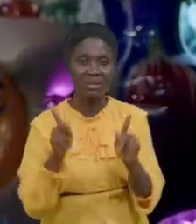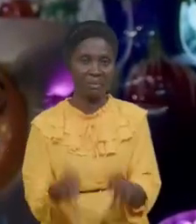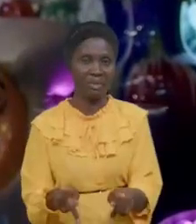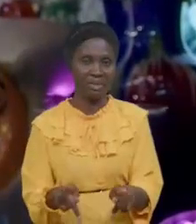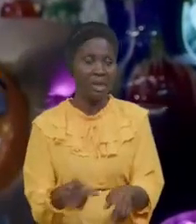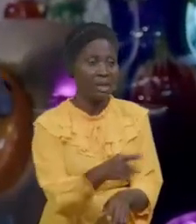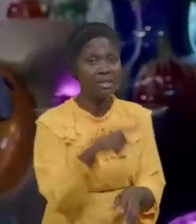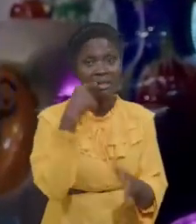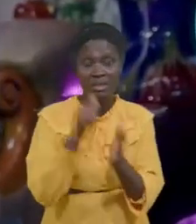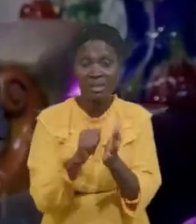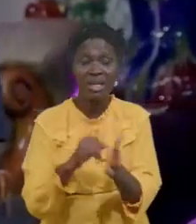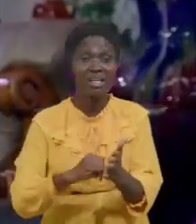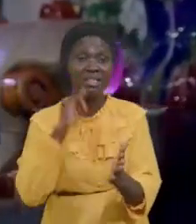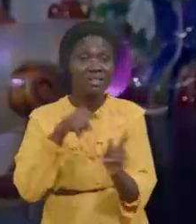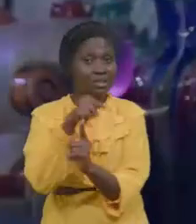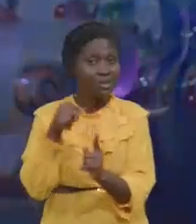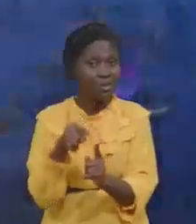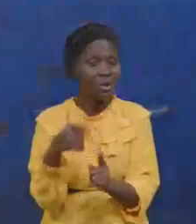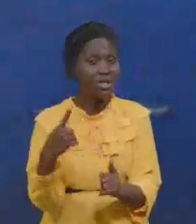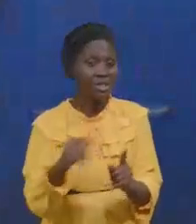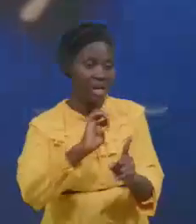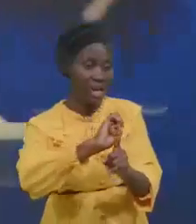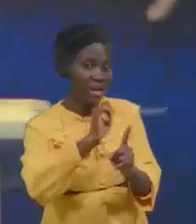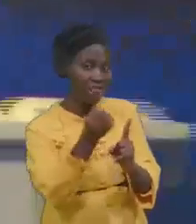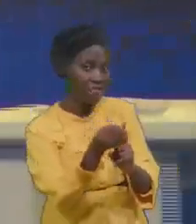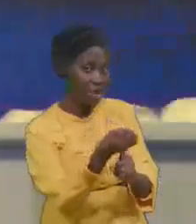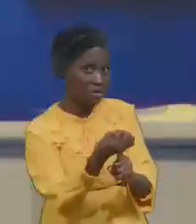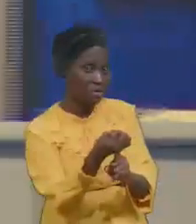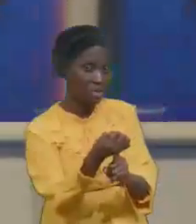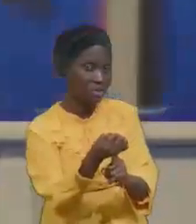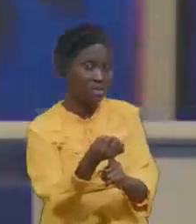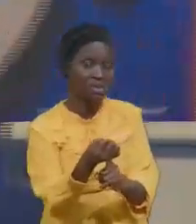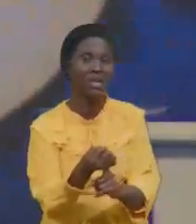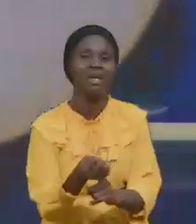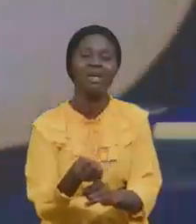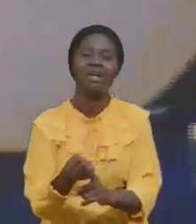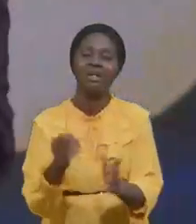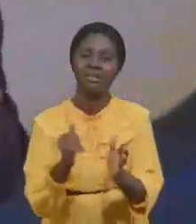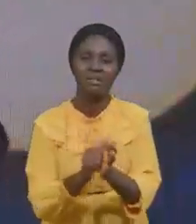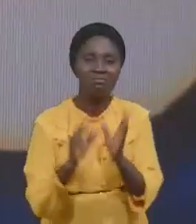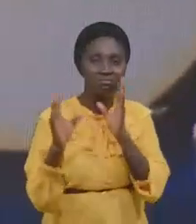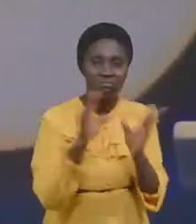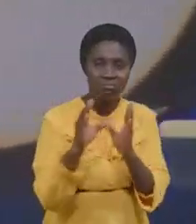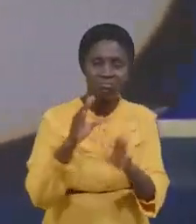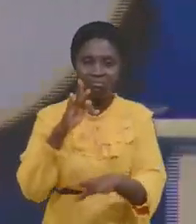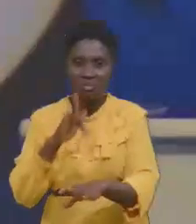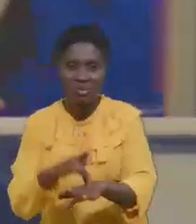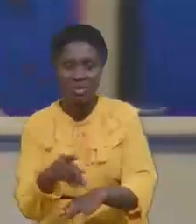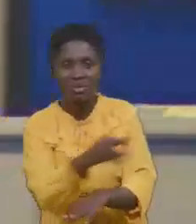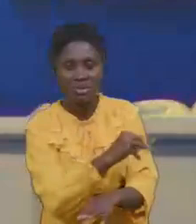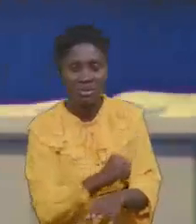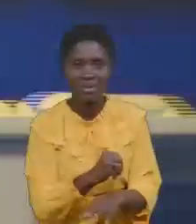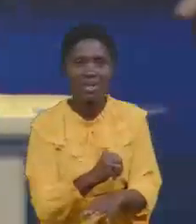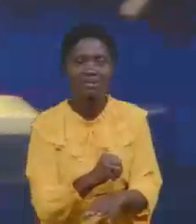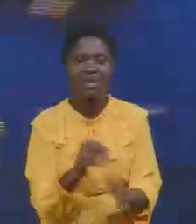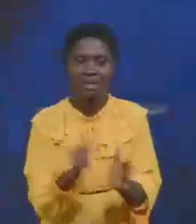They say it is when the environment interacts with them, interplays with them, that